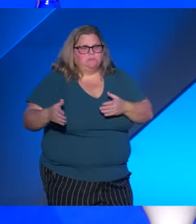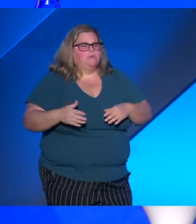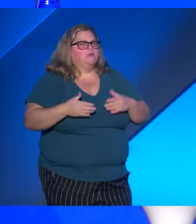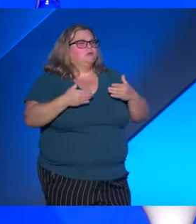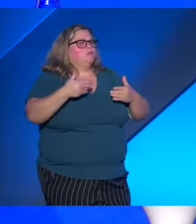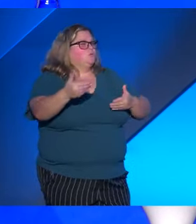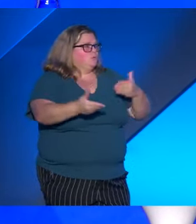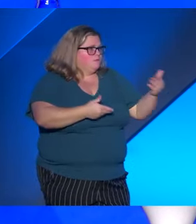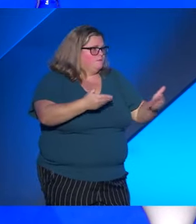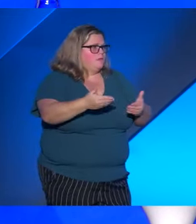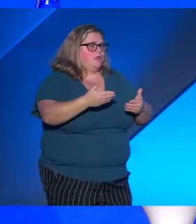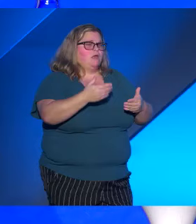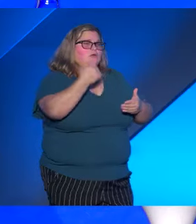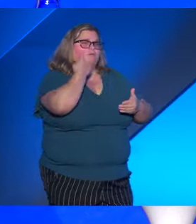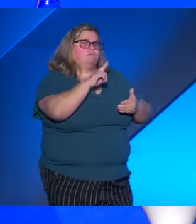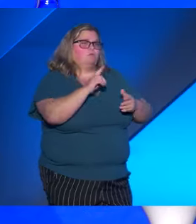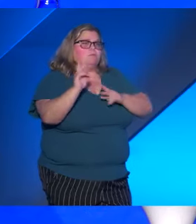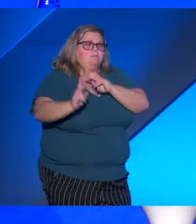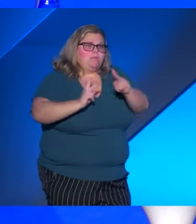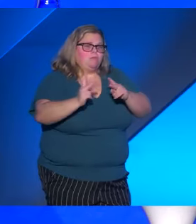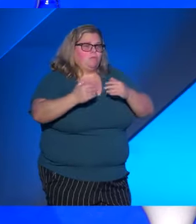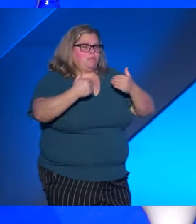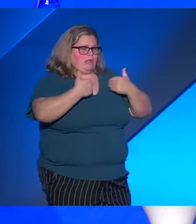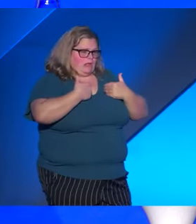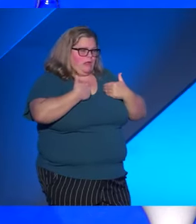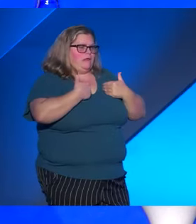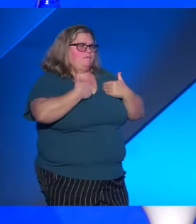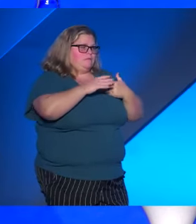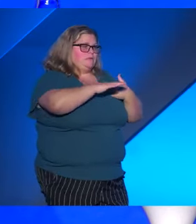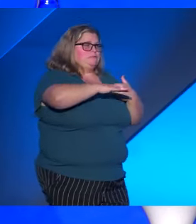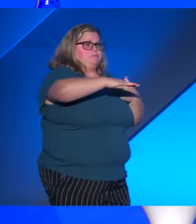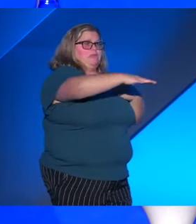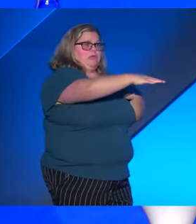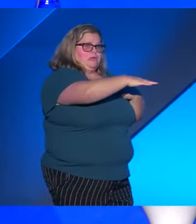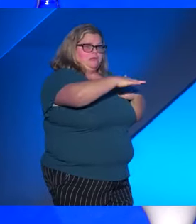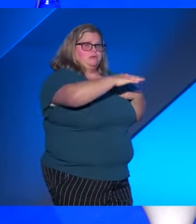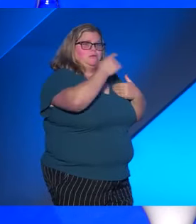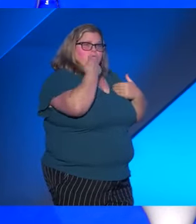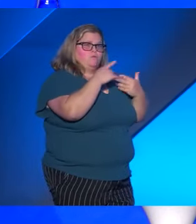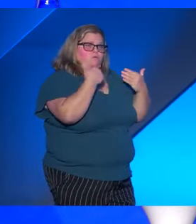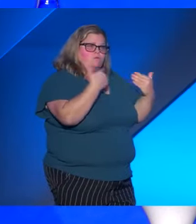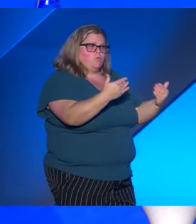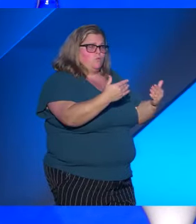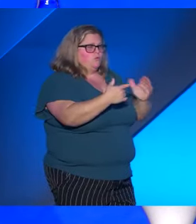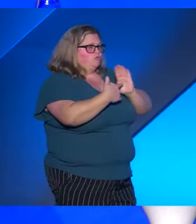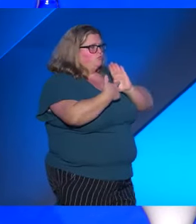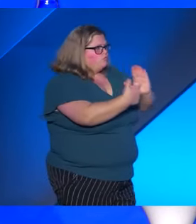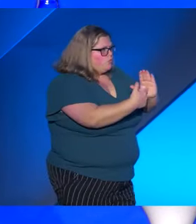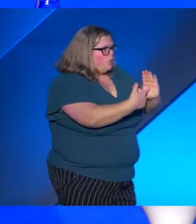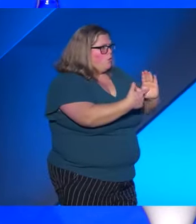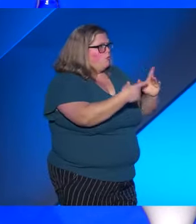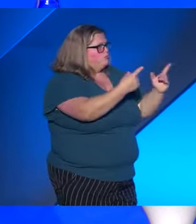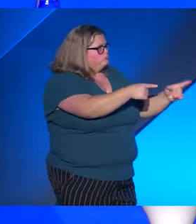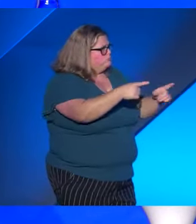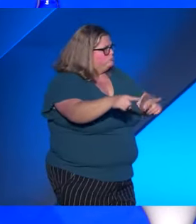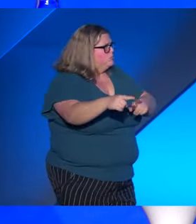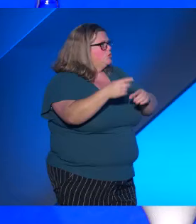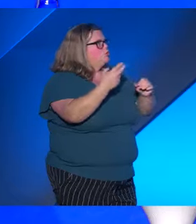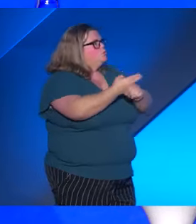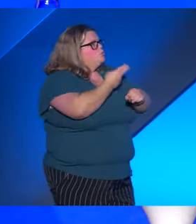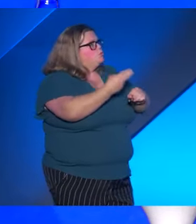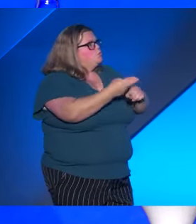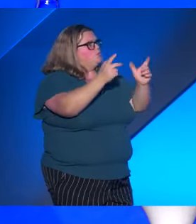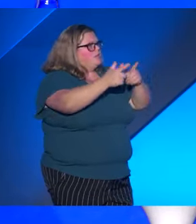to have a way or a place or a space to actually share what's going on and to use the language